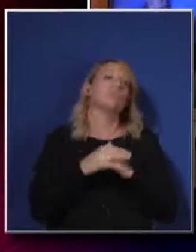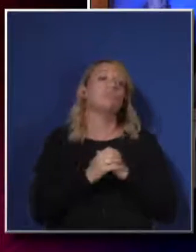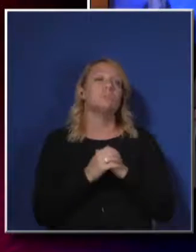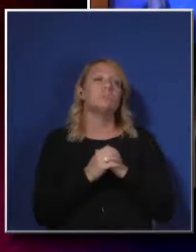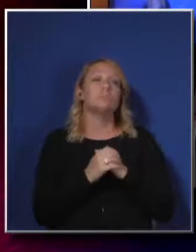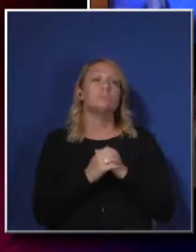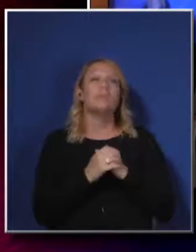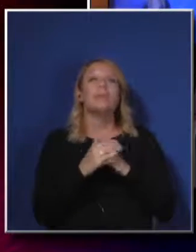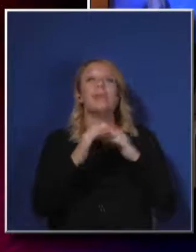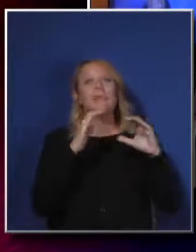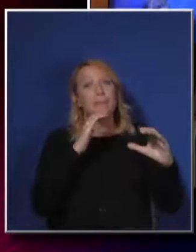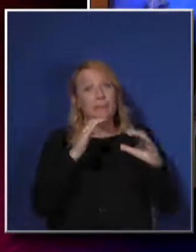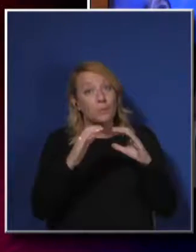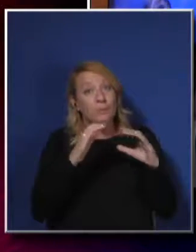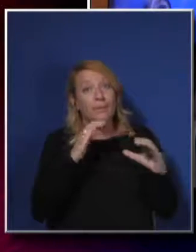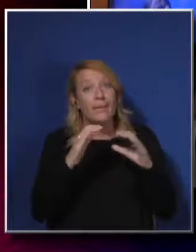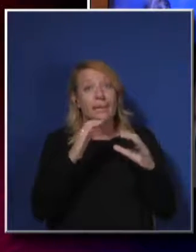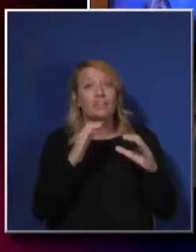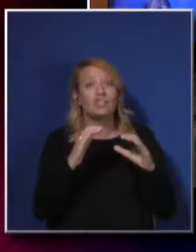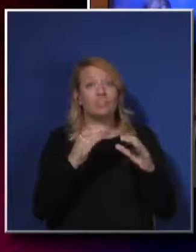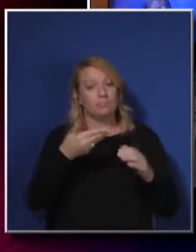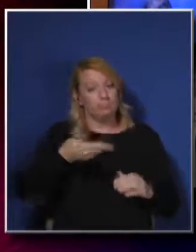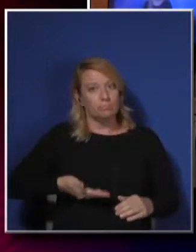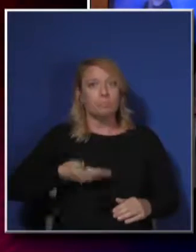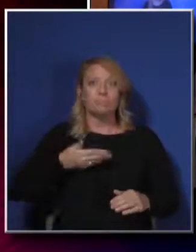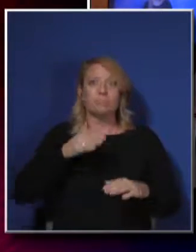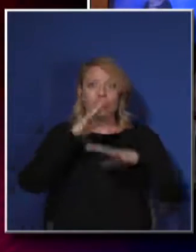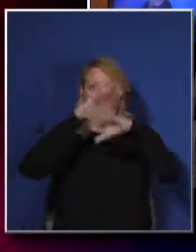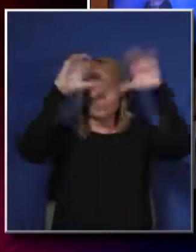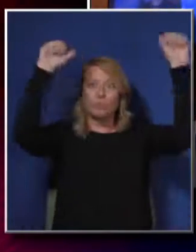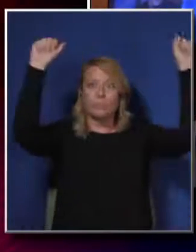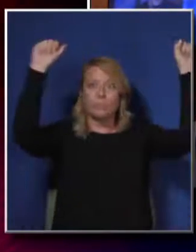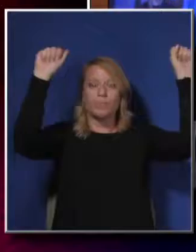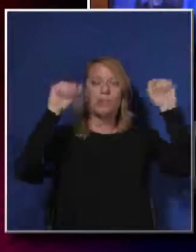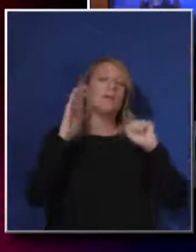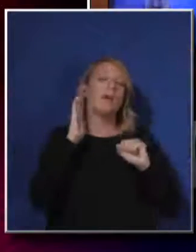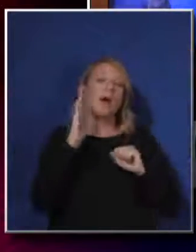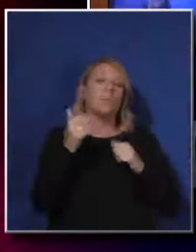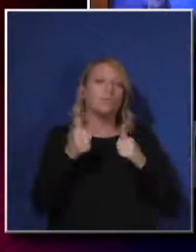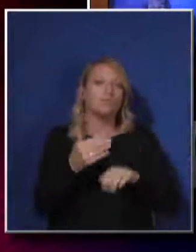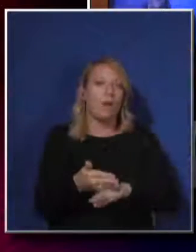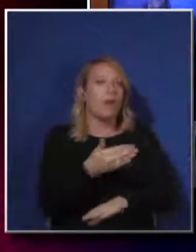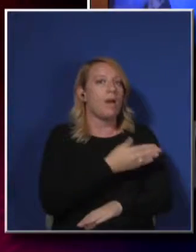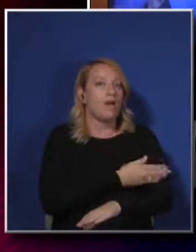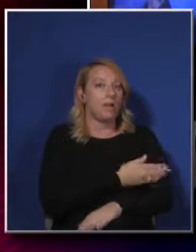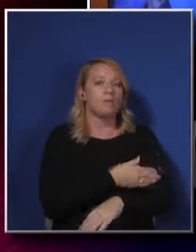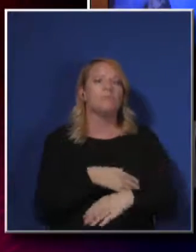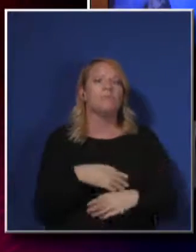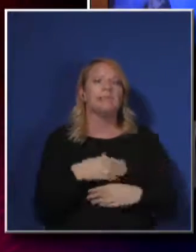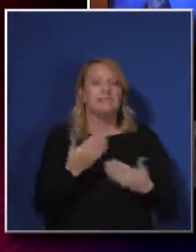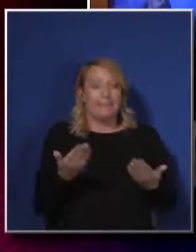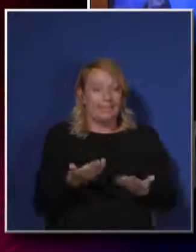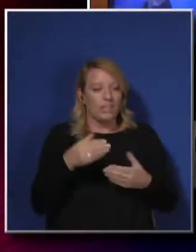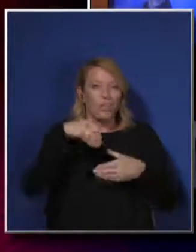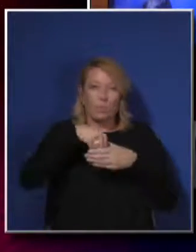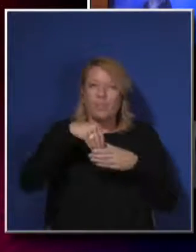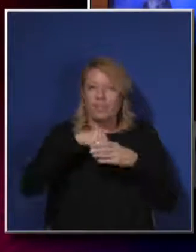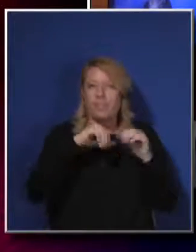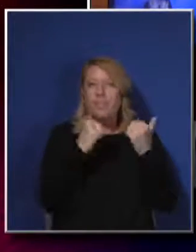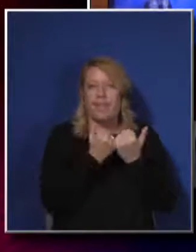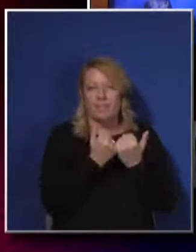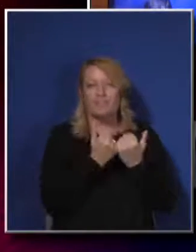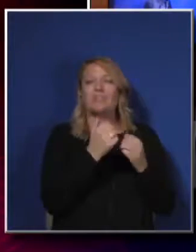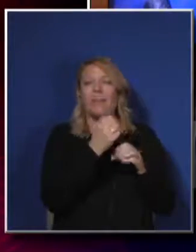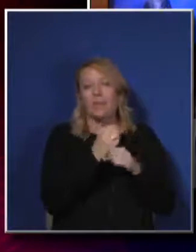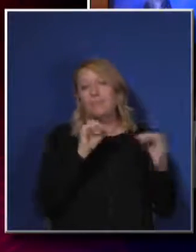improving communication as a superintendent. I hear that kind of feedback internal with the agency.